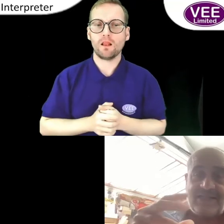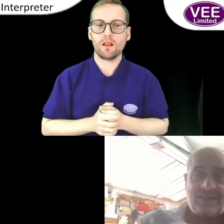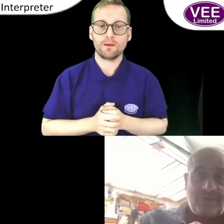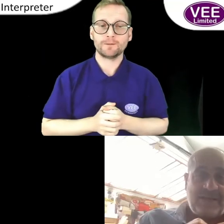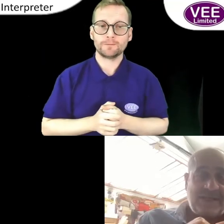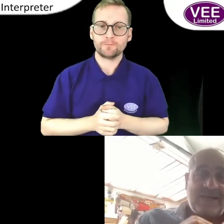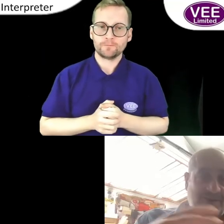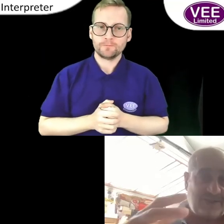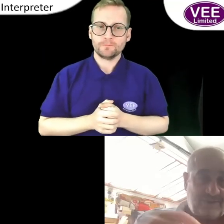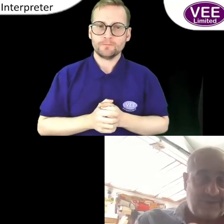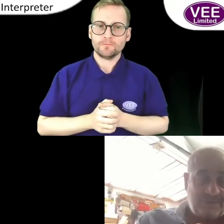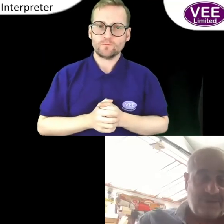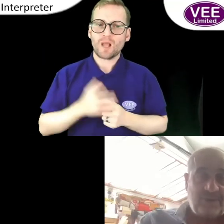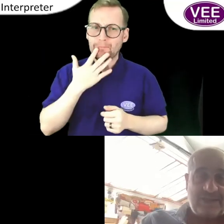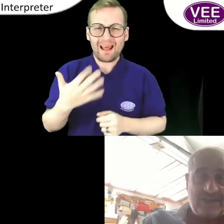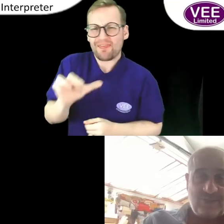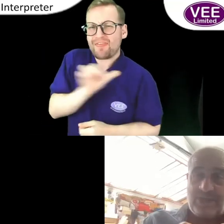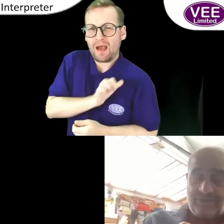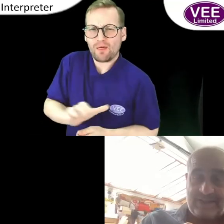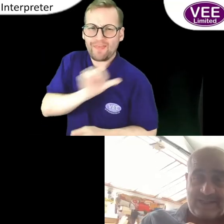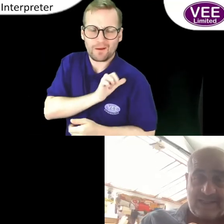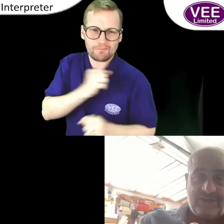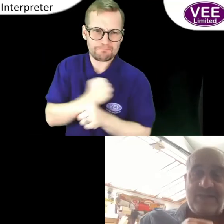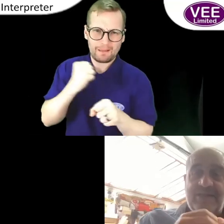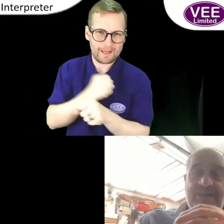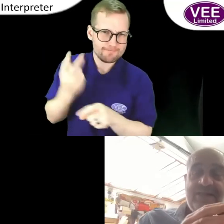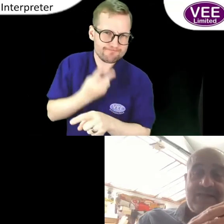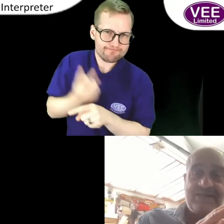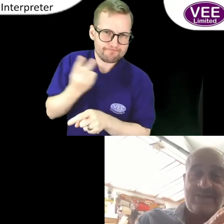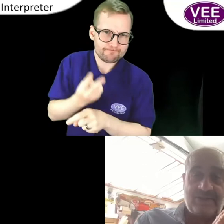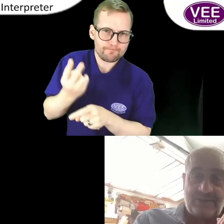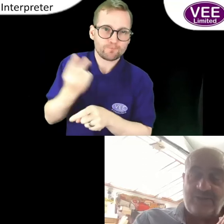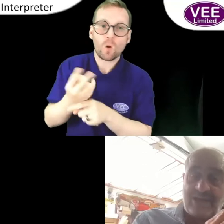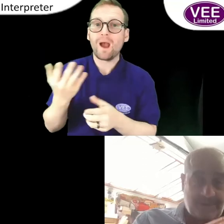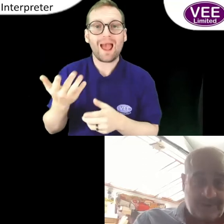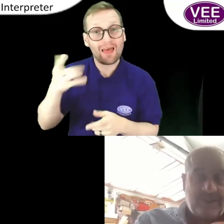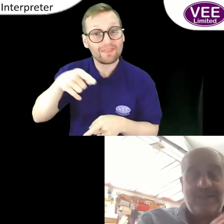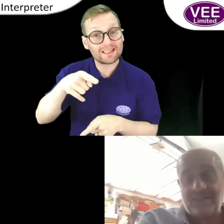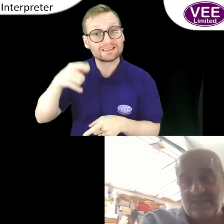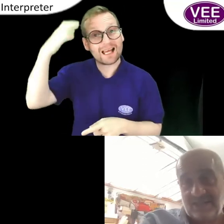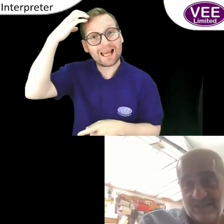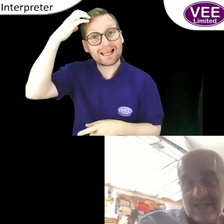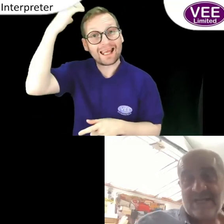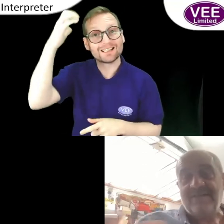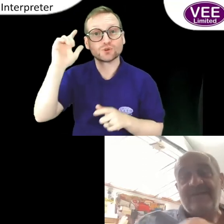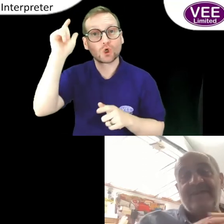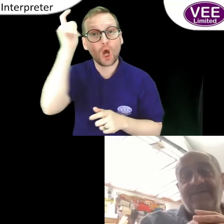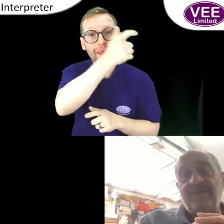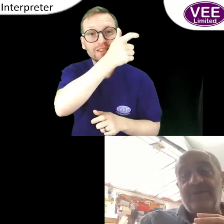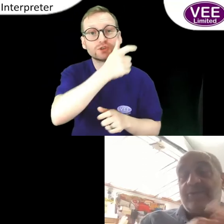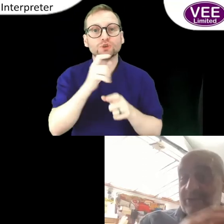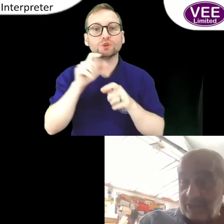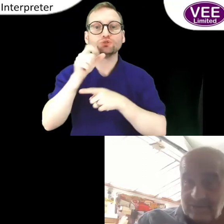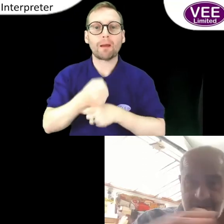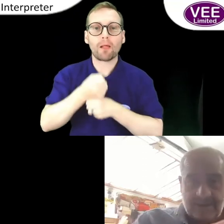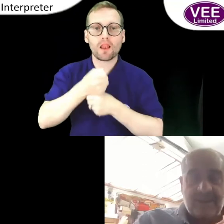I decided to make thousands of them. So this is one of installation in King's College Chapel, where actually I covered the